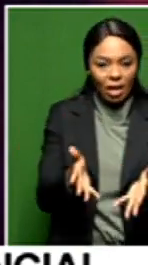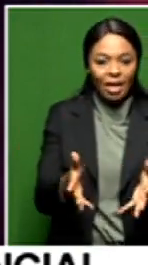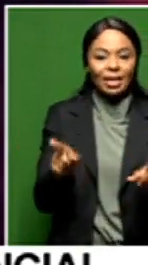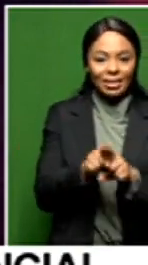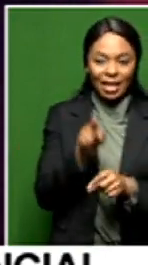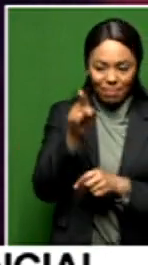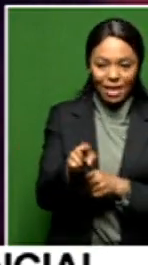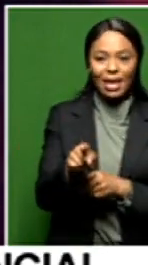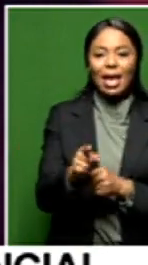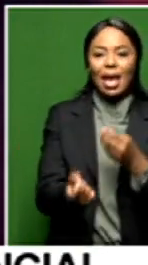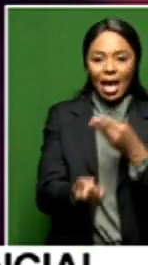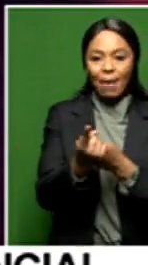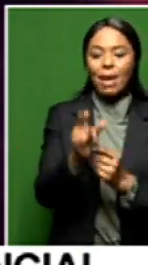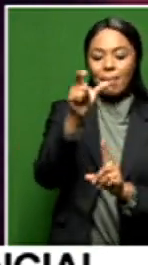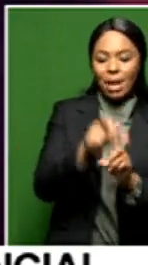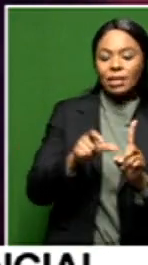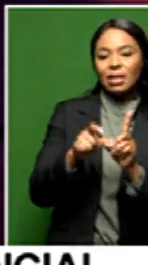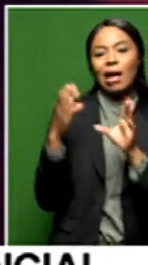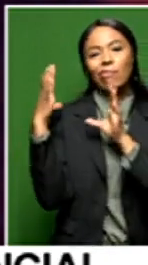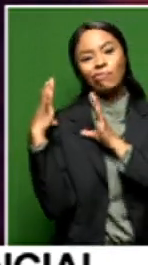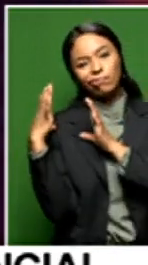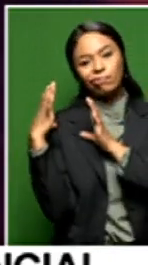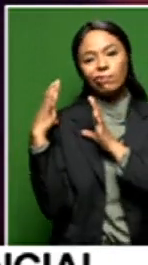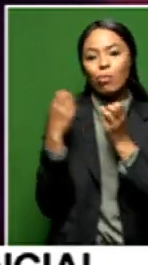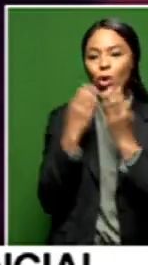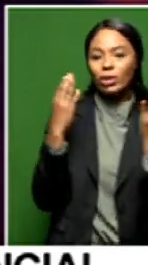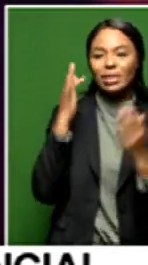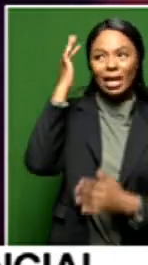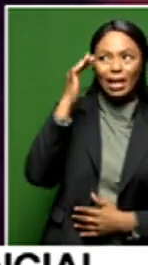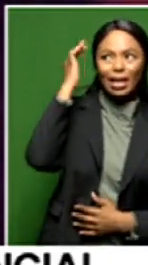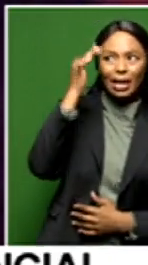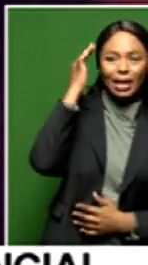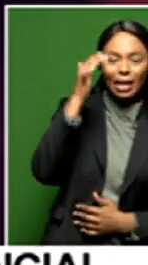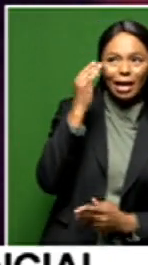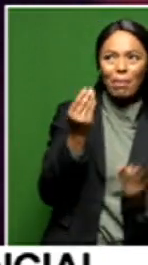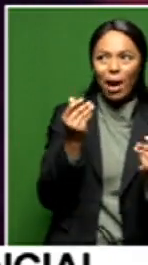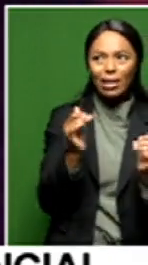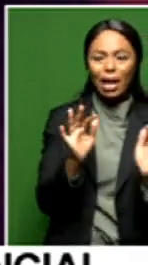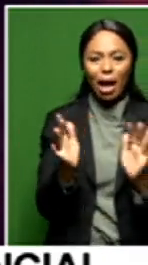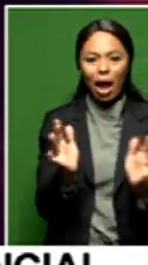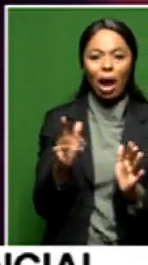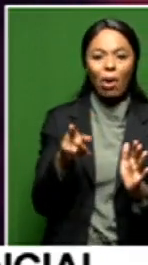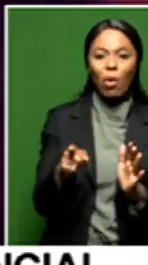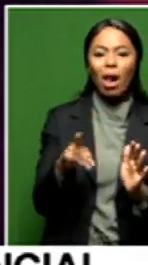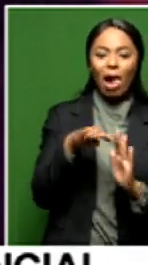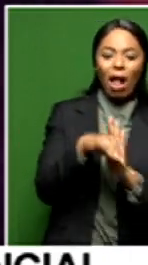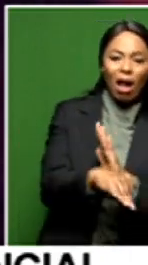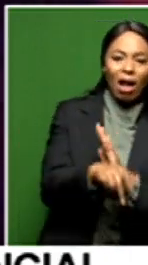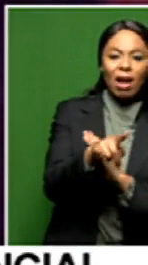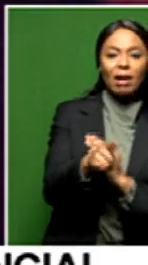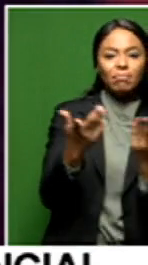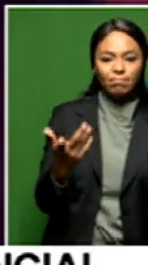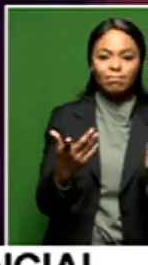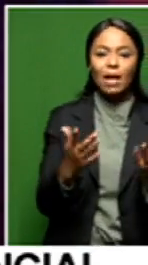an external factor that is weighing on our minds. We've lost a lot of people along the way. And it's starting to show in terms of the financial decisions we're making in